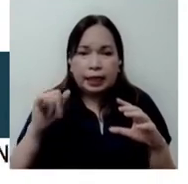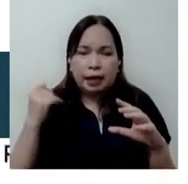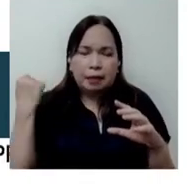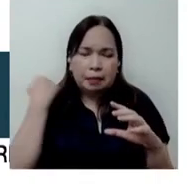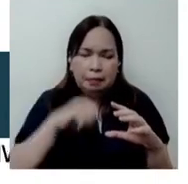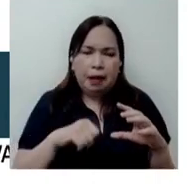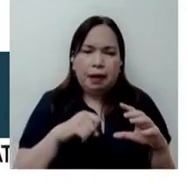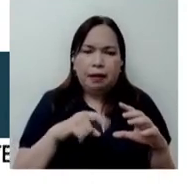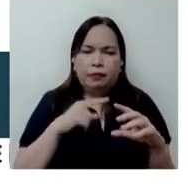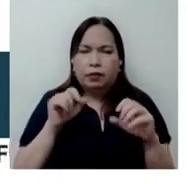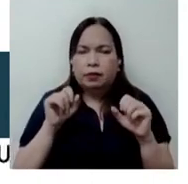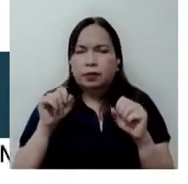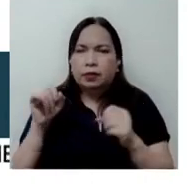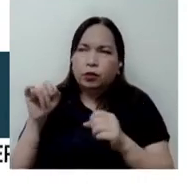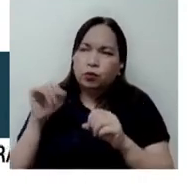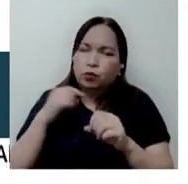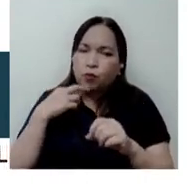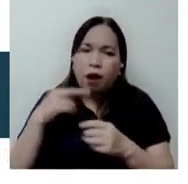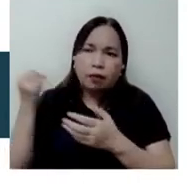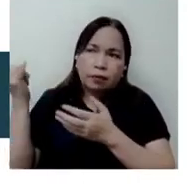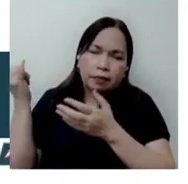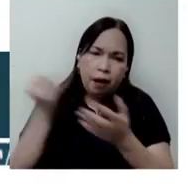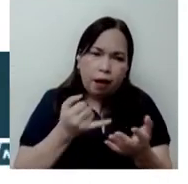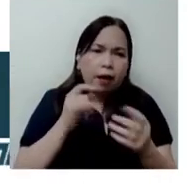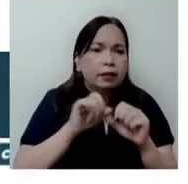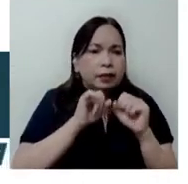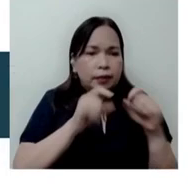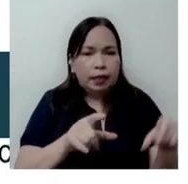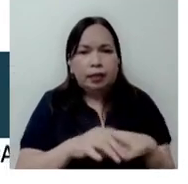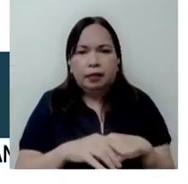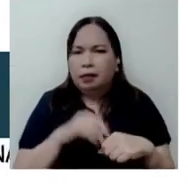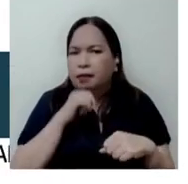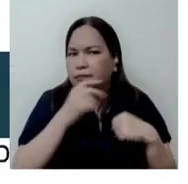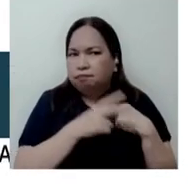rice importation and distribution, is it, and not hoarding and smuggling?